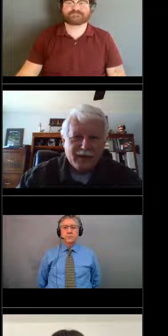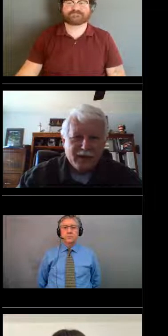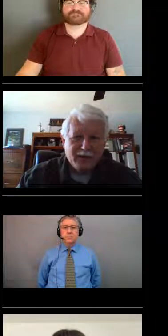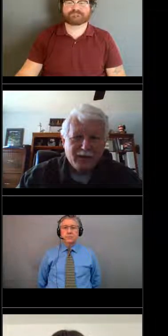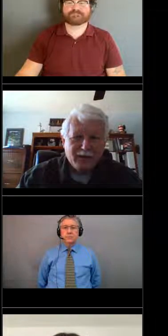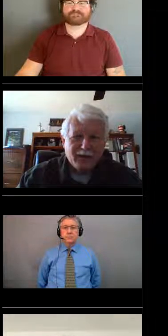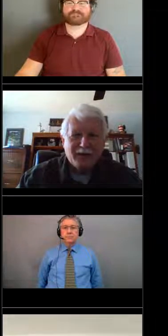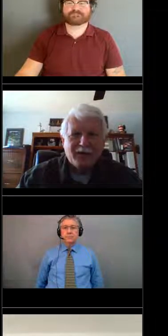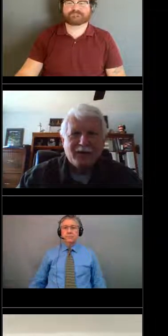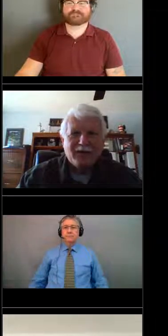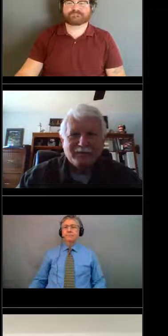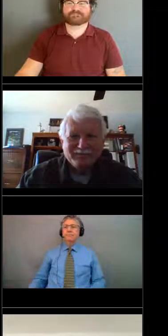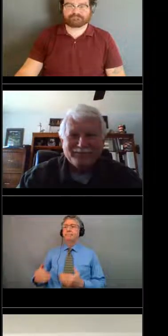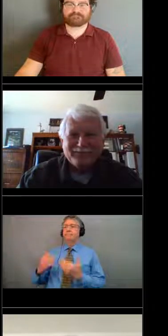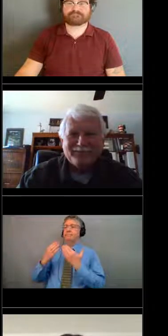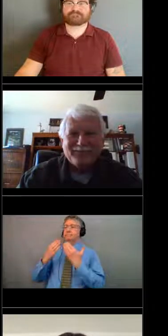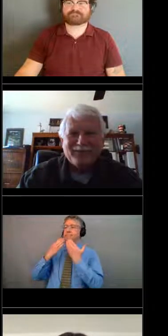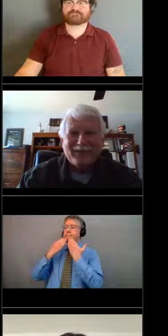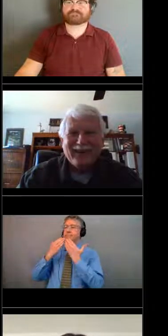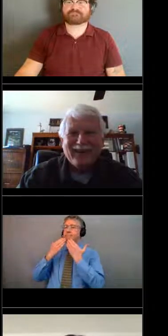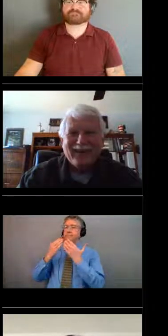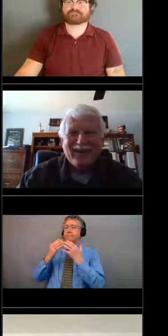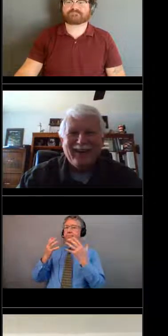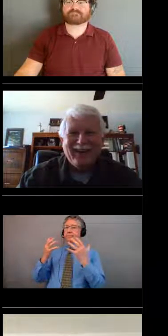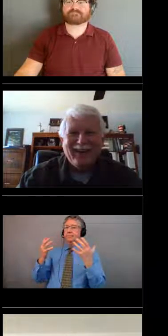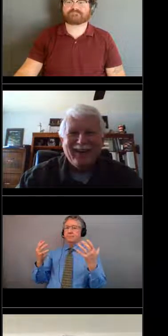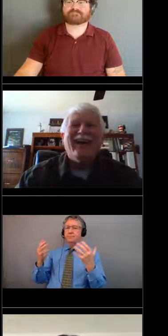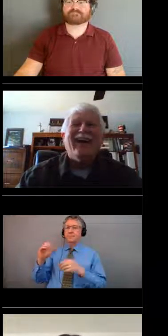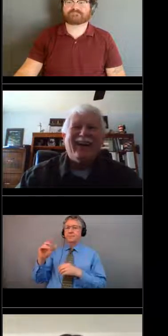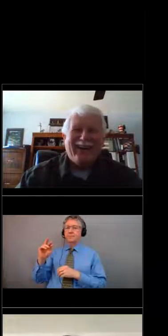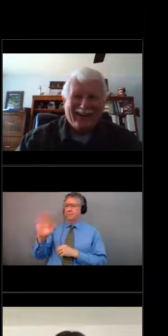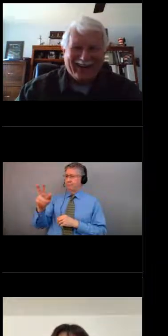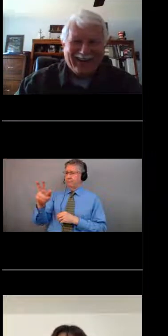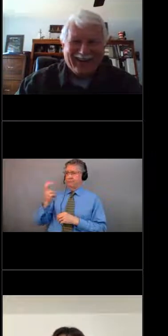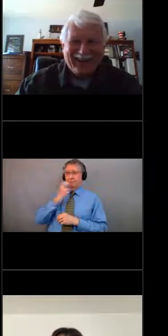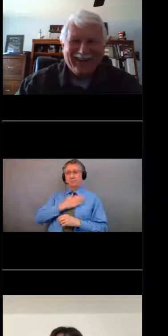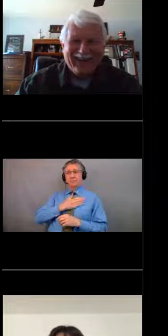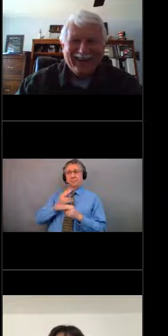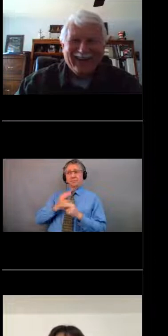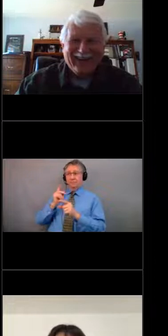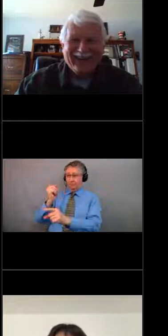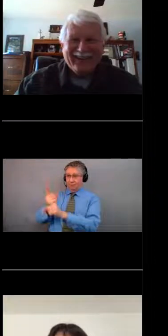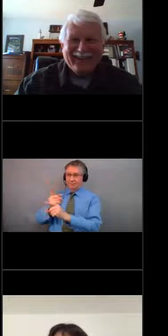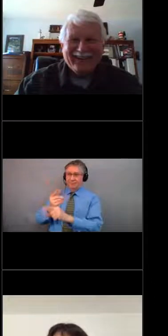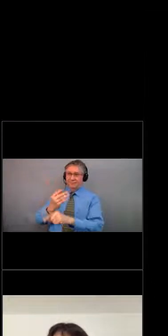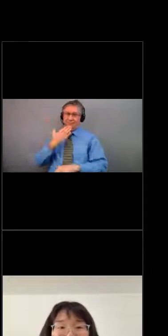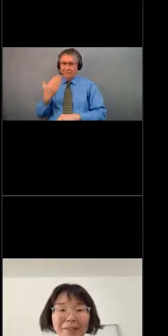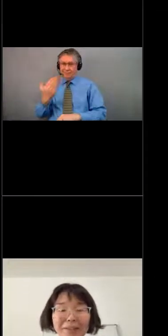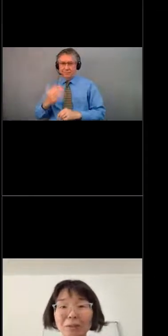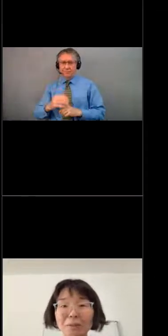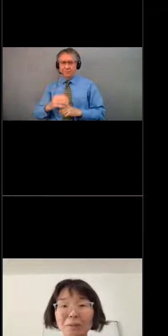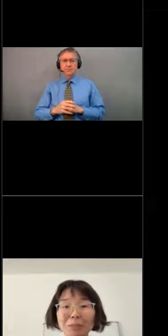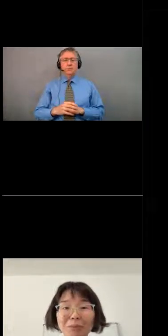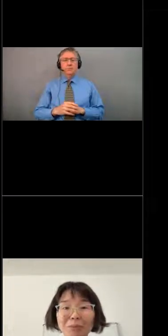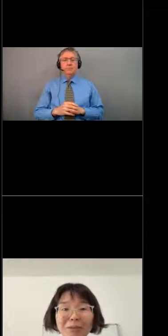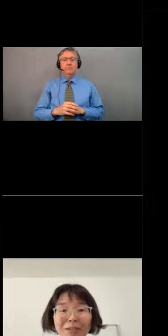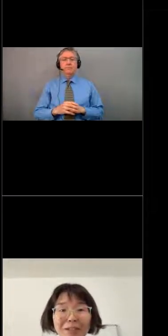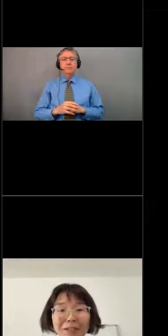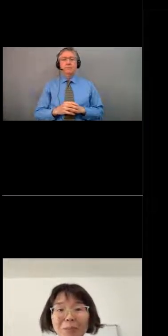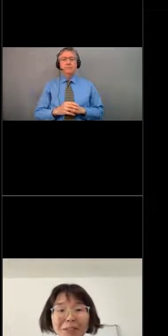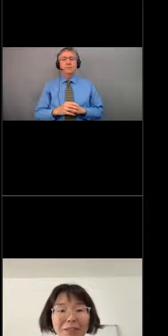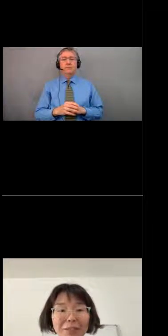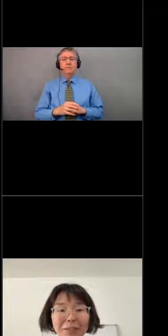Thank you so much, Gary. You got my name pronunciation correct. Thank you for that too. Thank you so much for